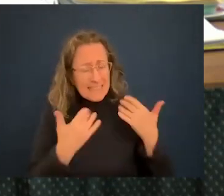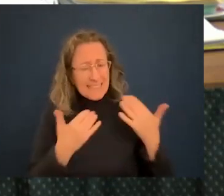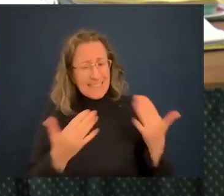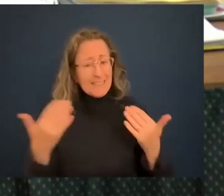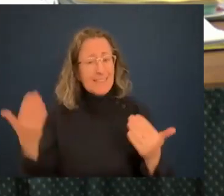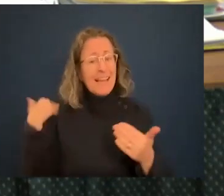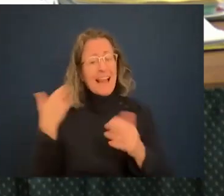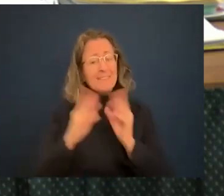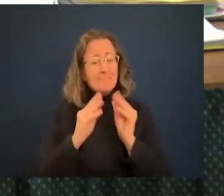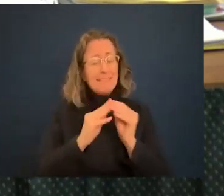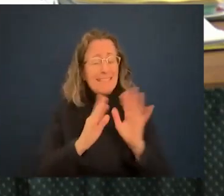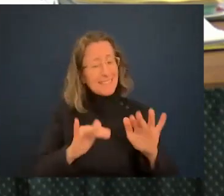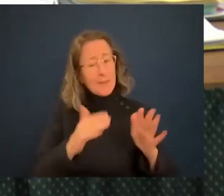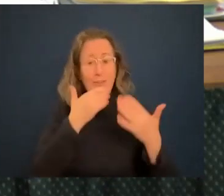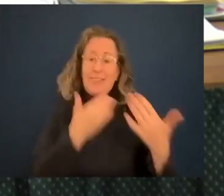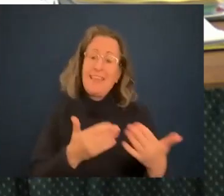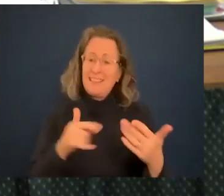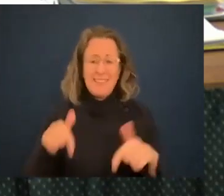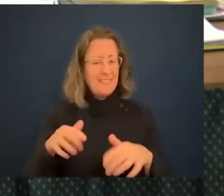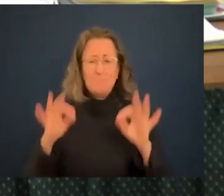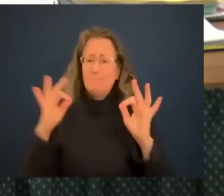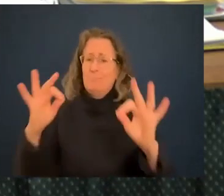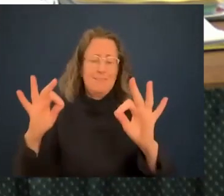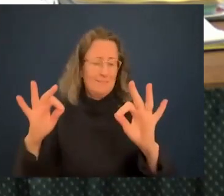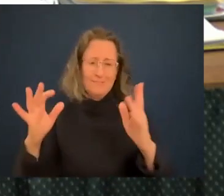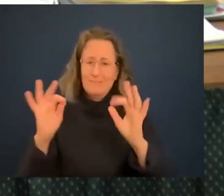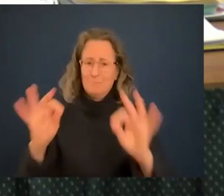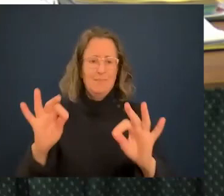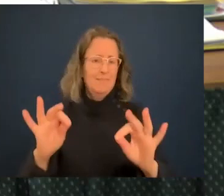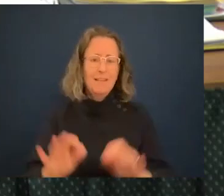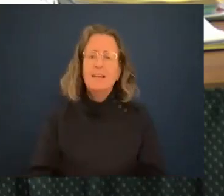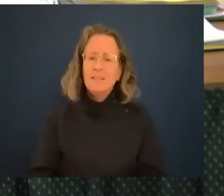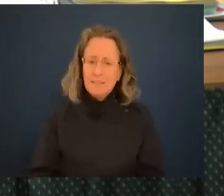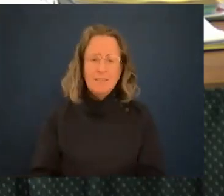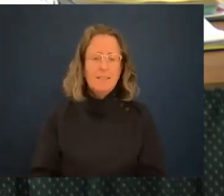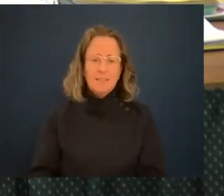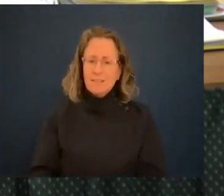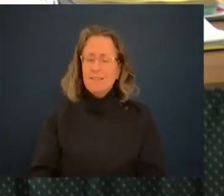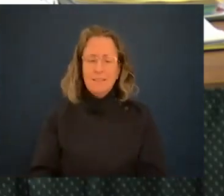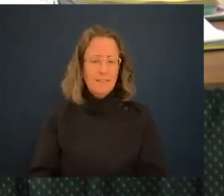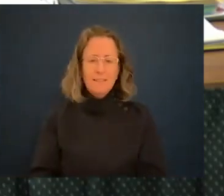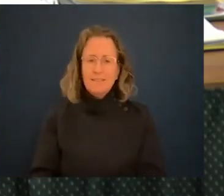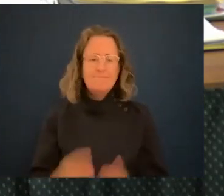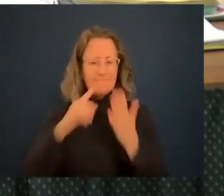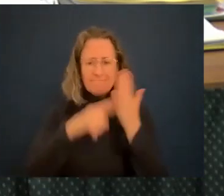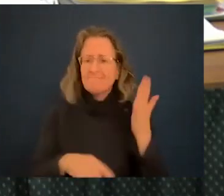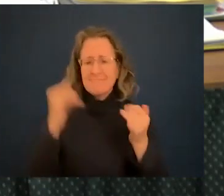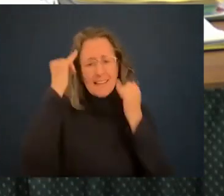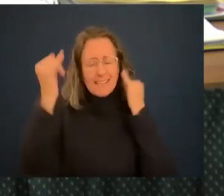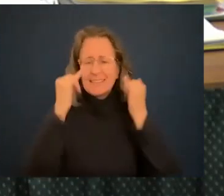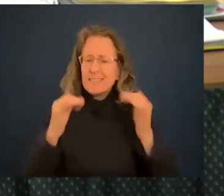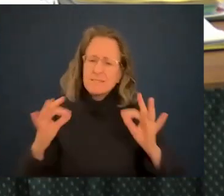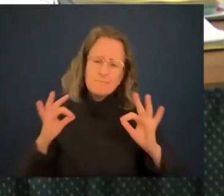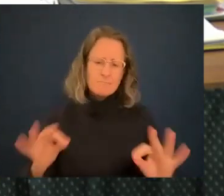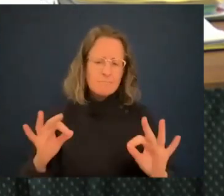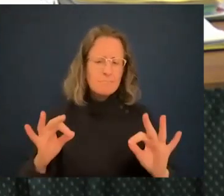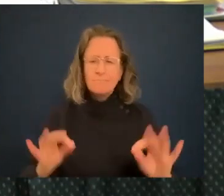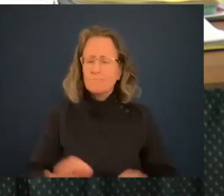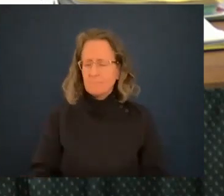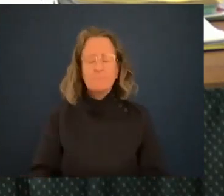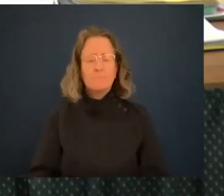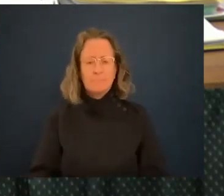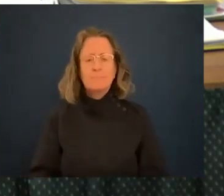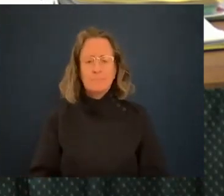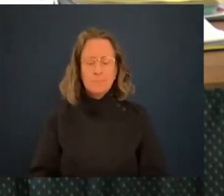really what I was looking for in terms of gathering ideas from all of this different staff